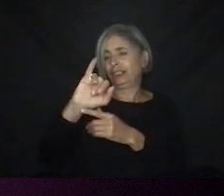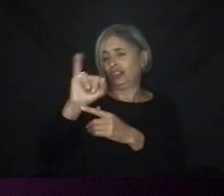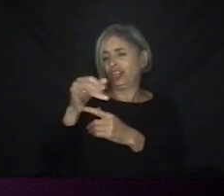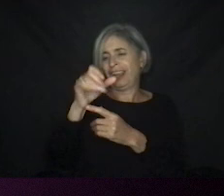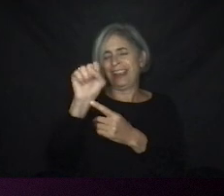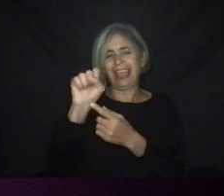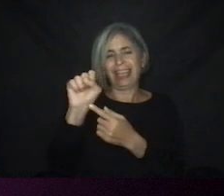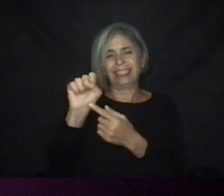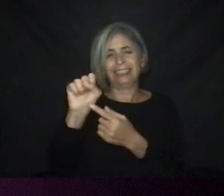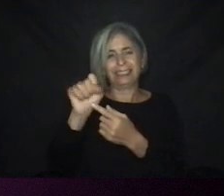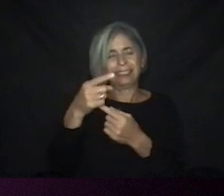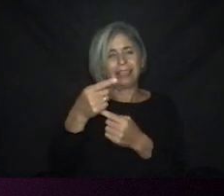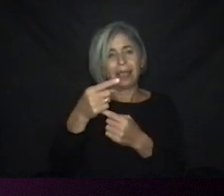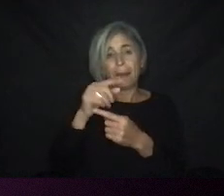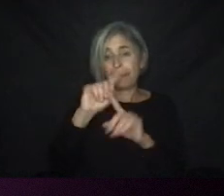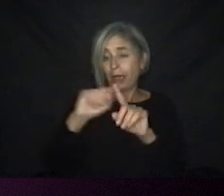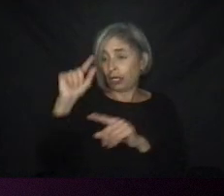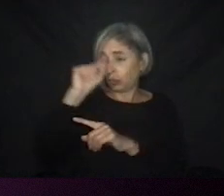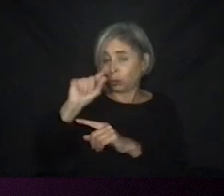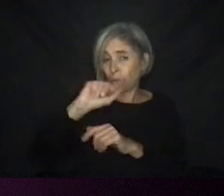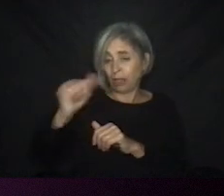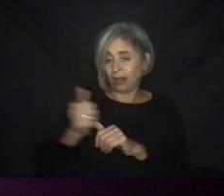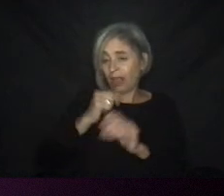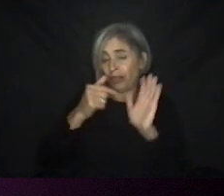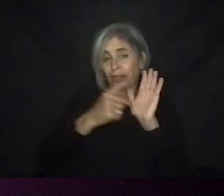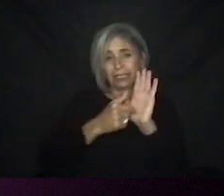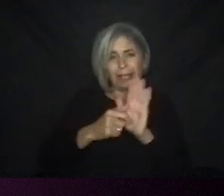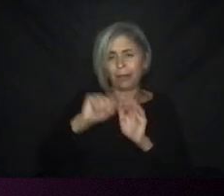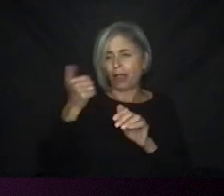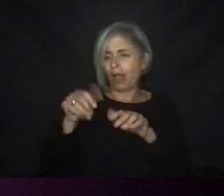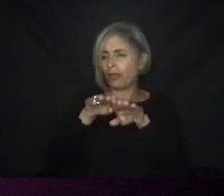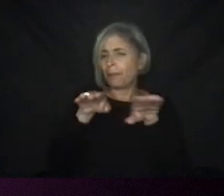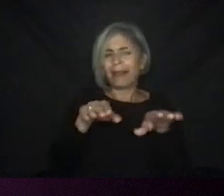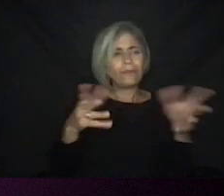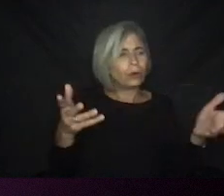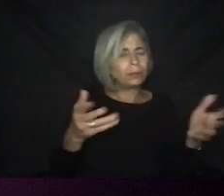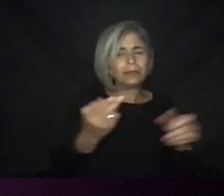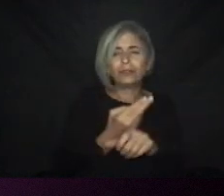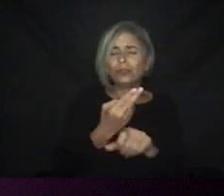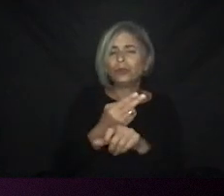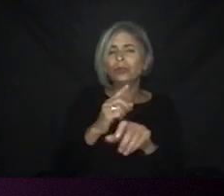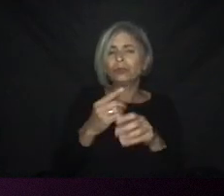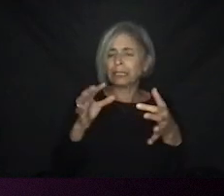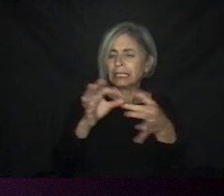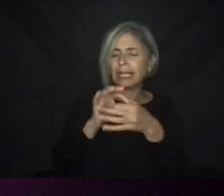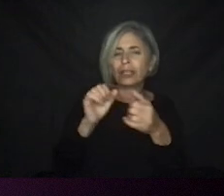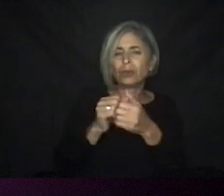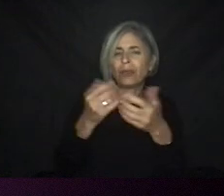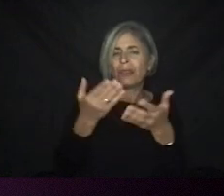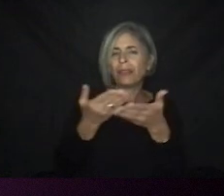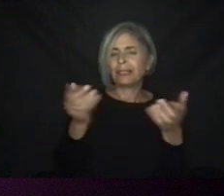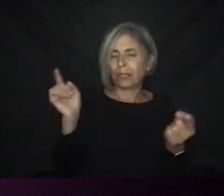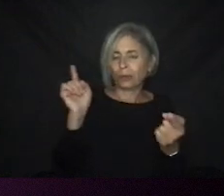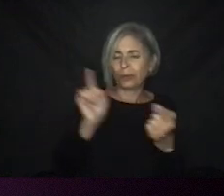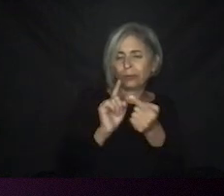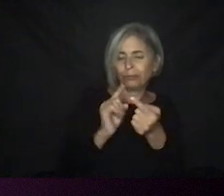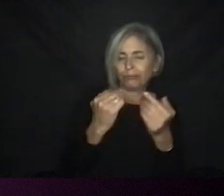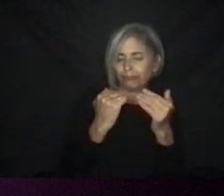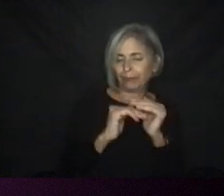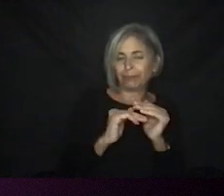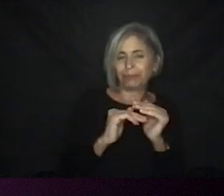platform. But Google is another example, and other platforms, they deal in things that are irreducible